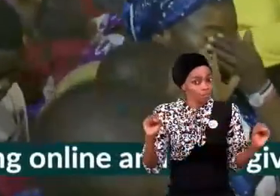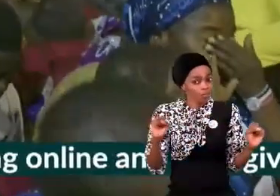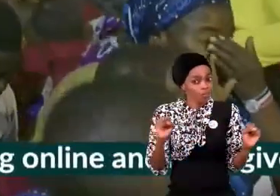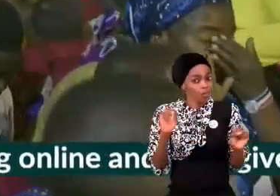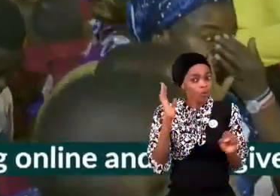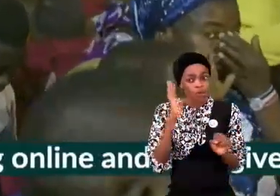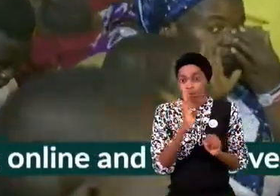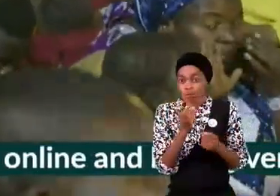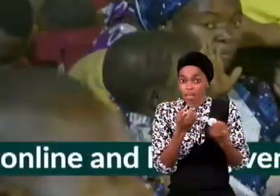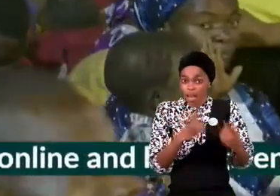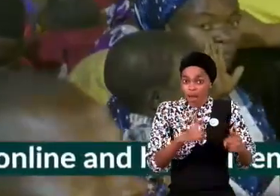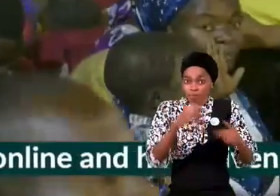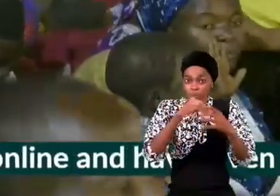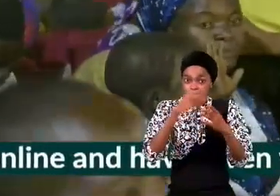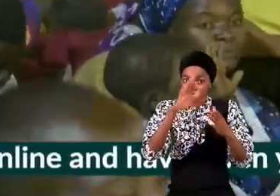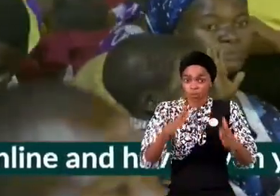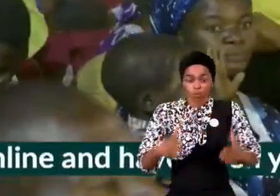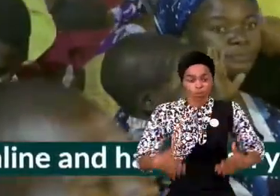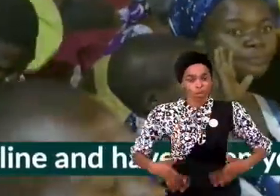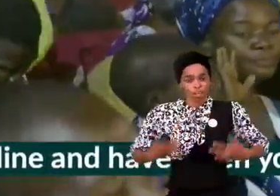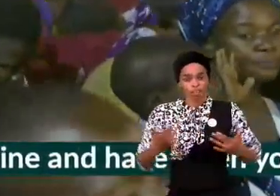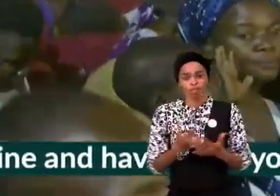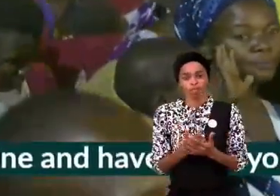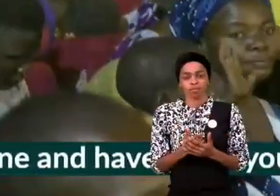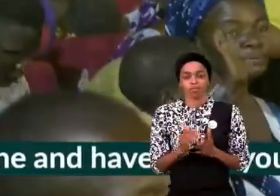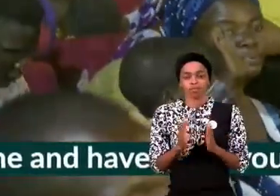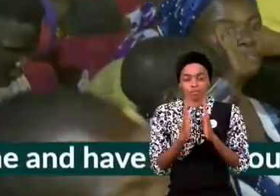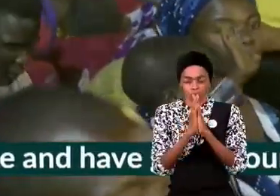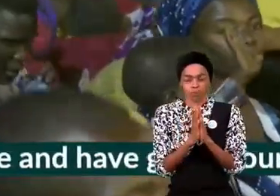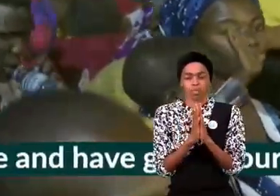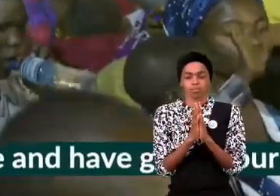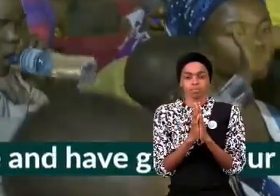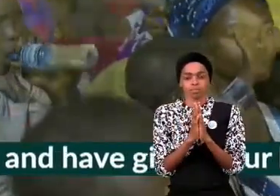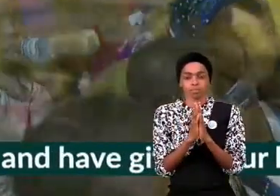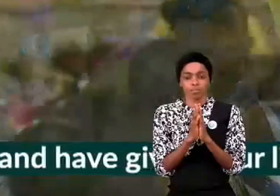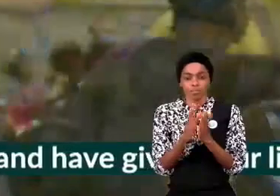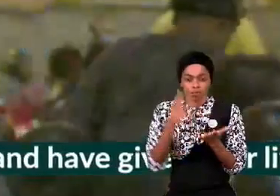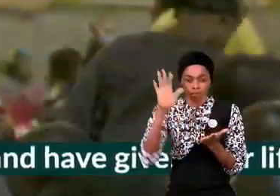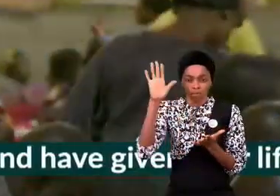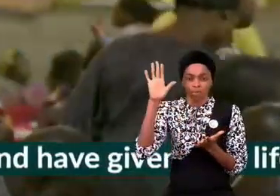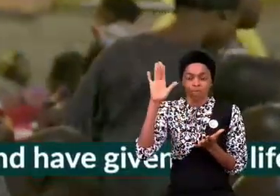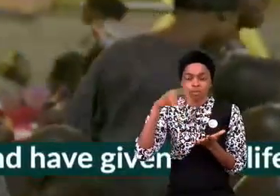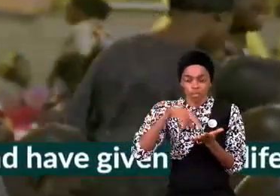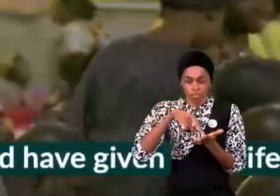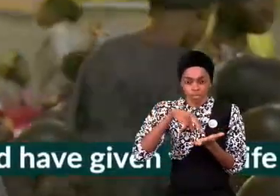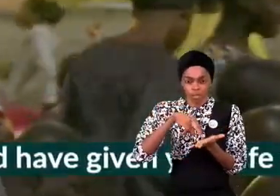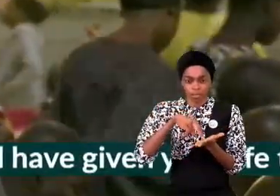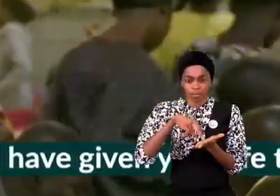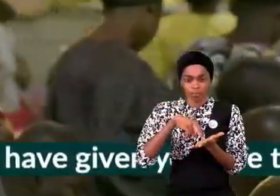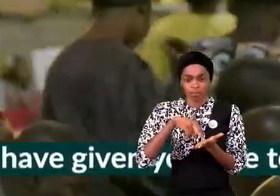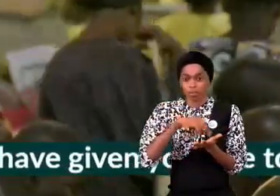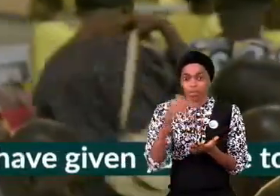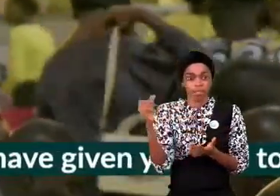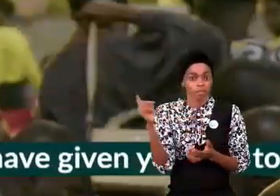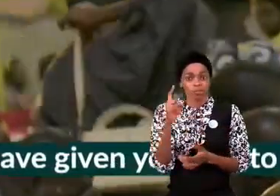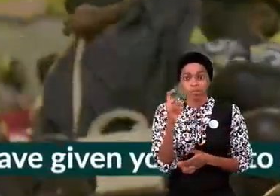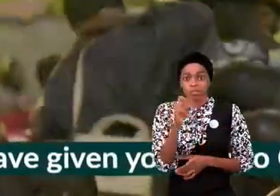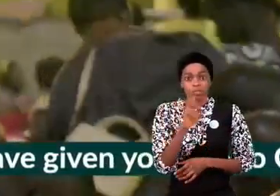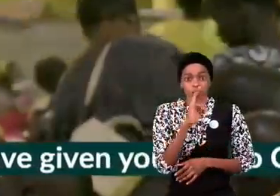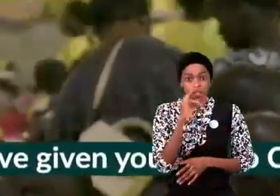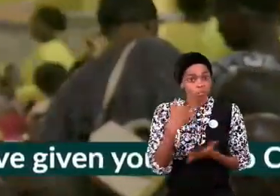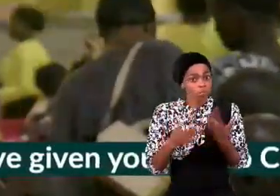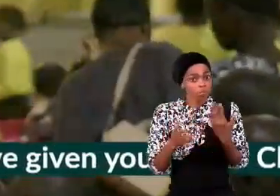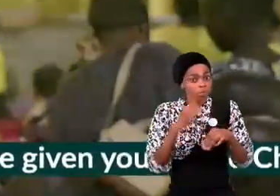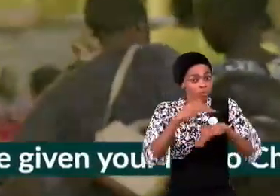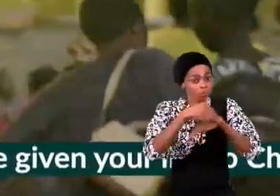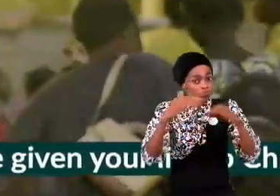bless you there. And stand up wherever you are. This is the moment to be translated into